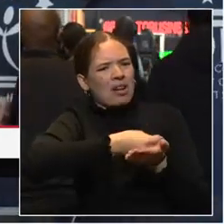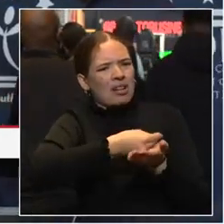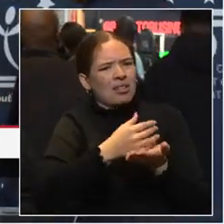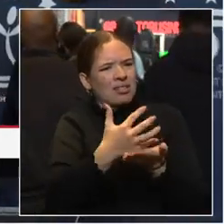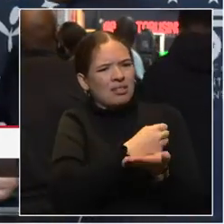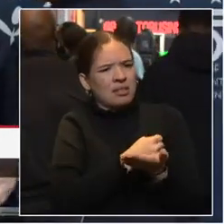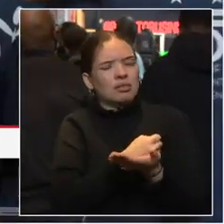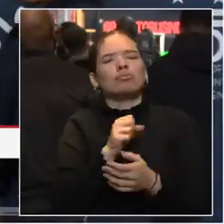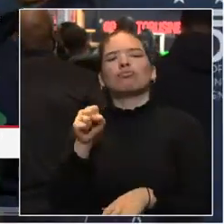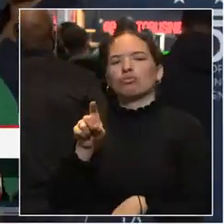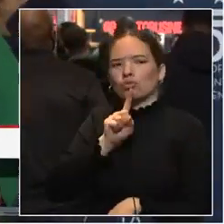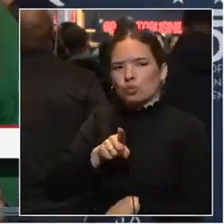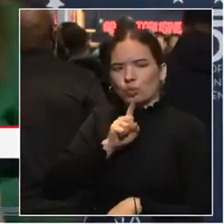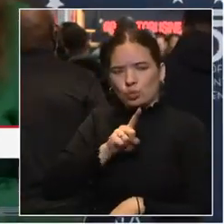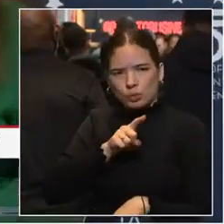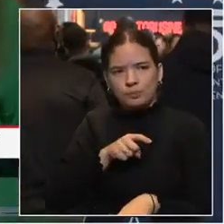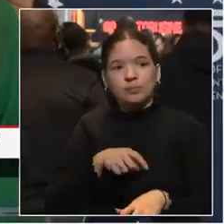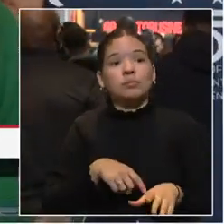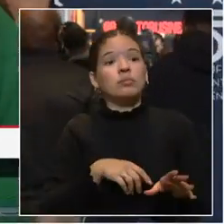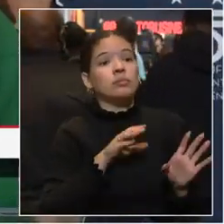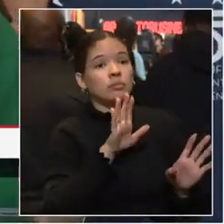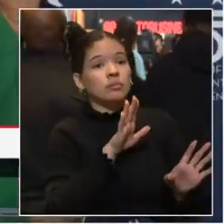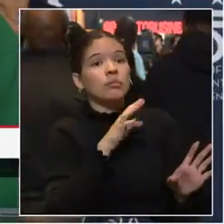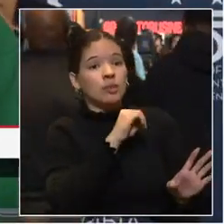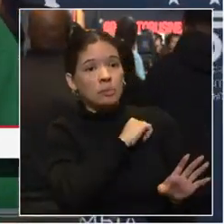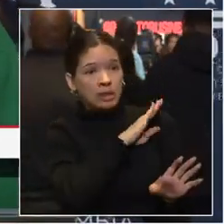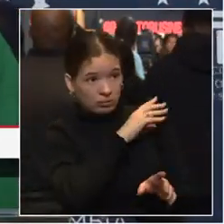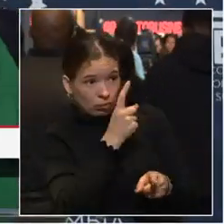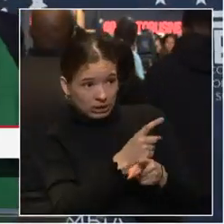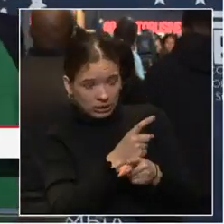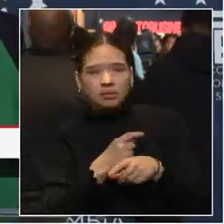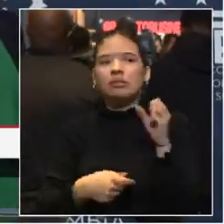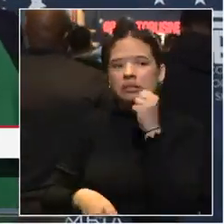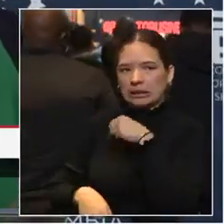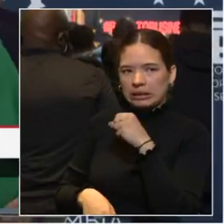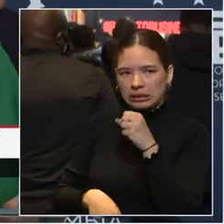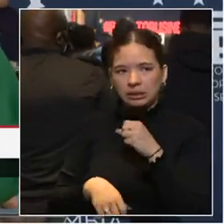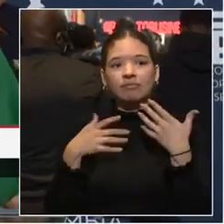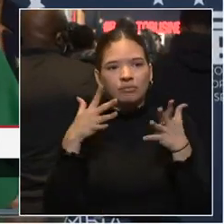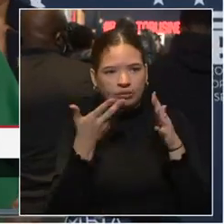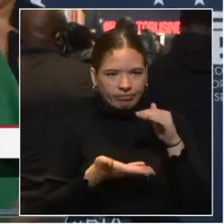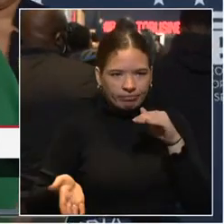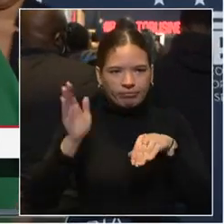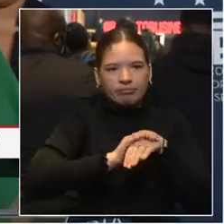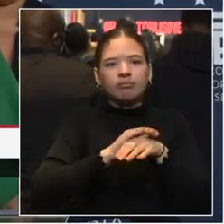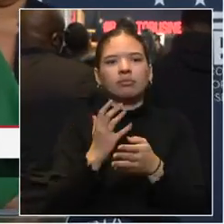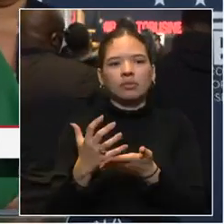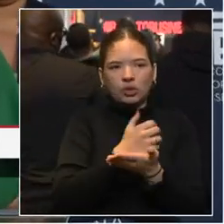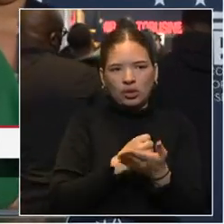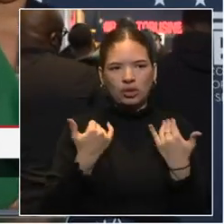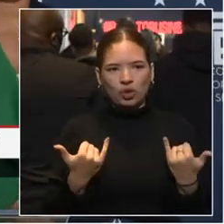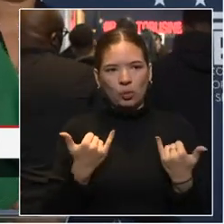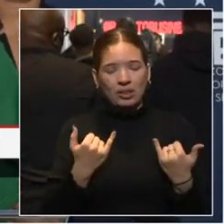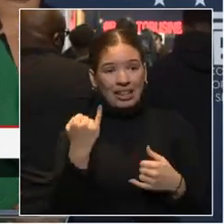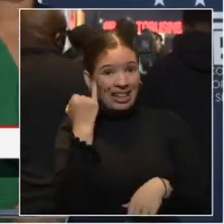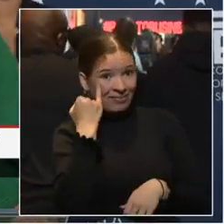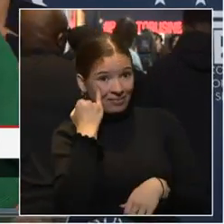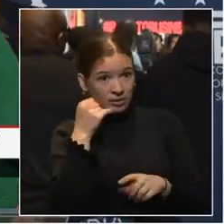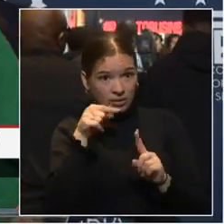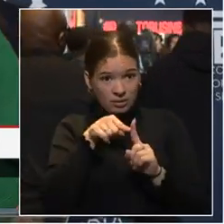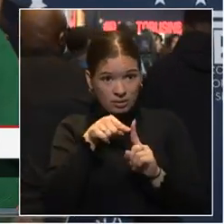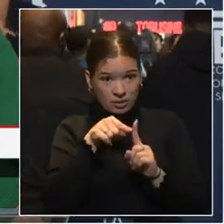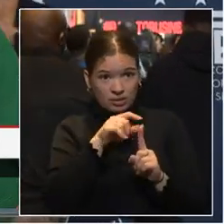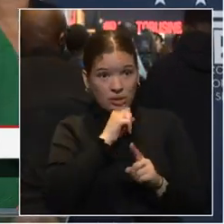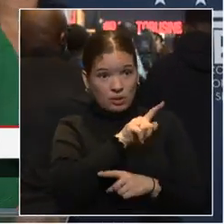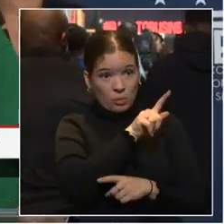Mayor. The mayor is correct. Indeed, we have raised the wages. Currently, if you are 20 to 24, you